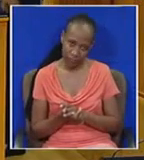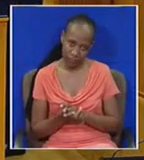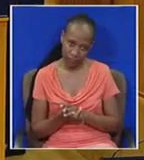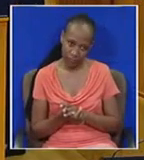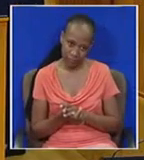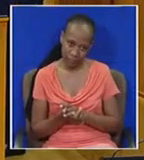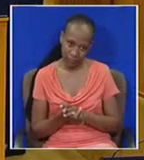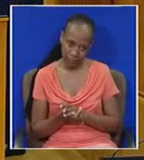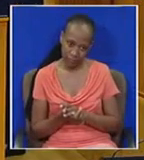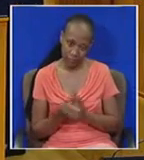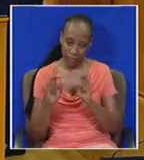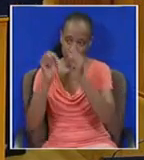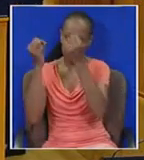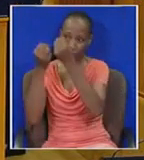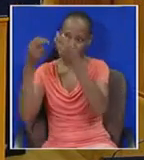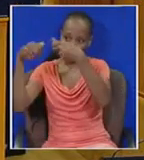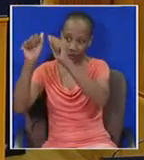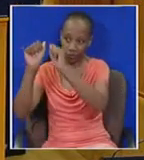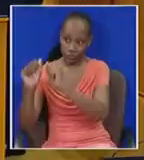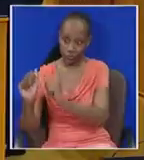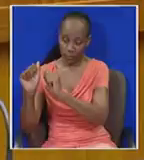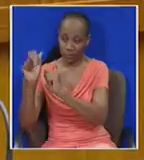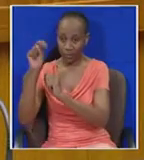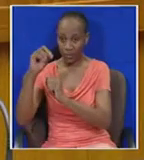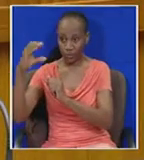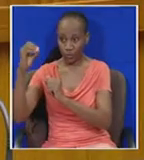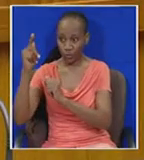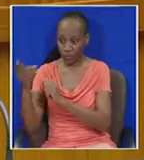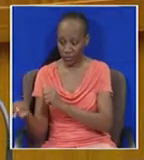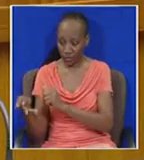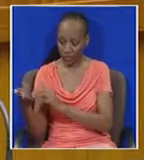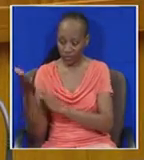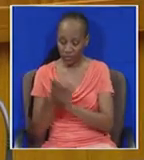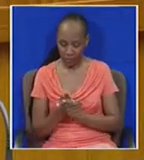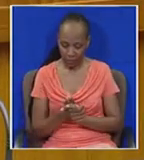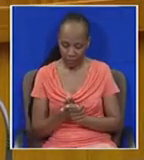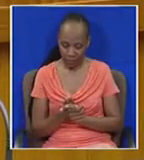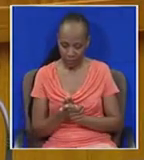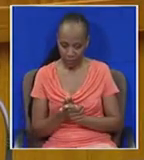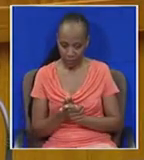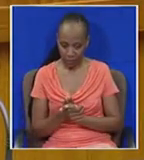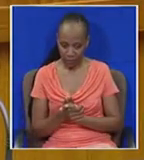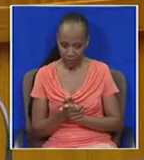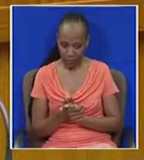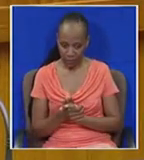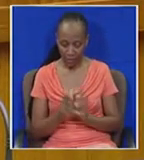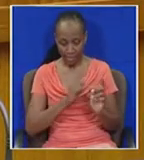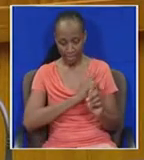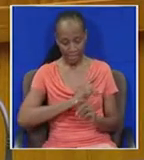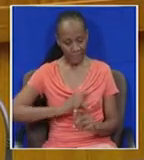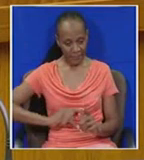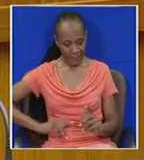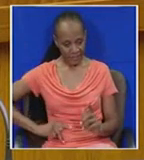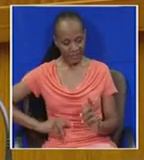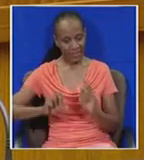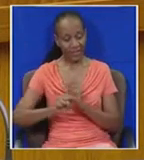the National Chair of the Council of Provinces, His Excellency, the President of